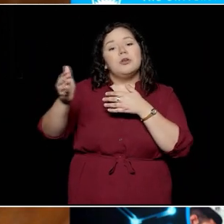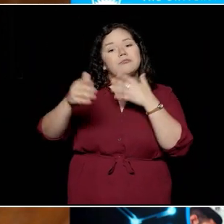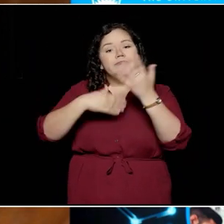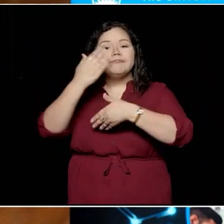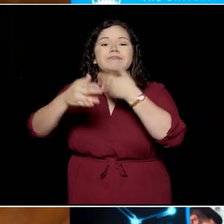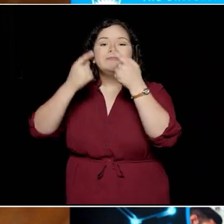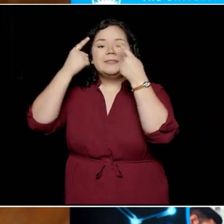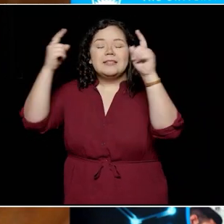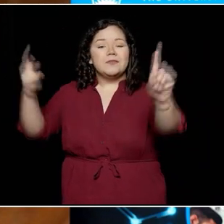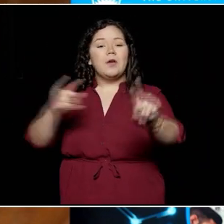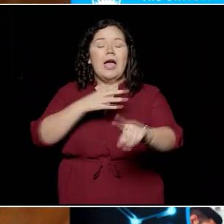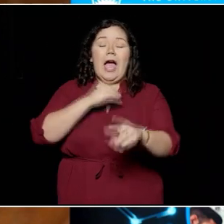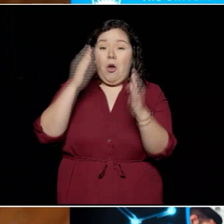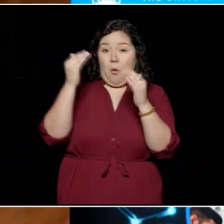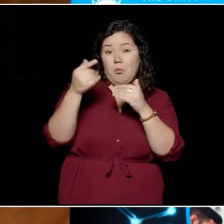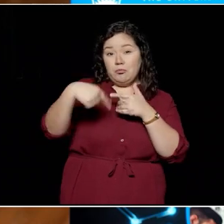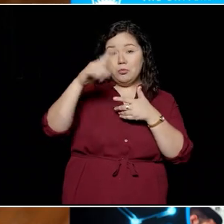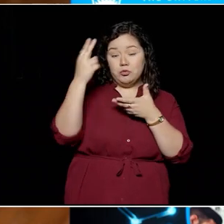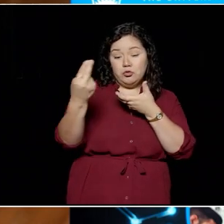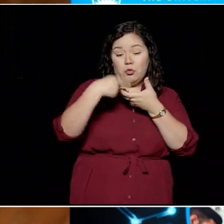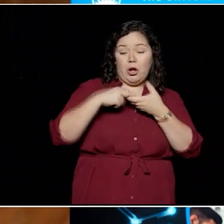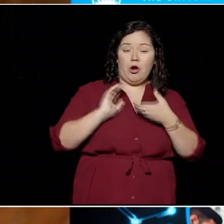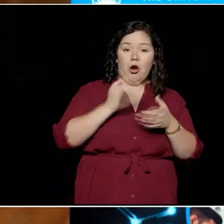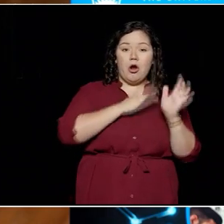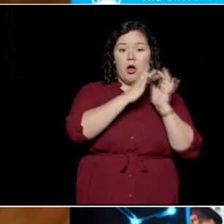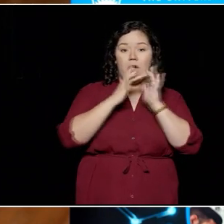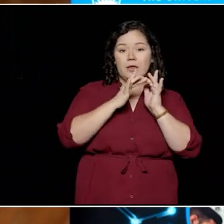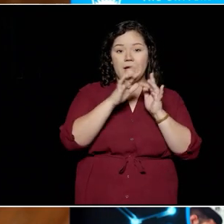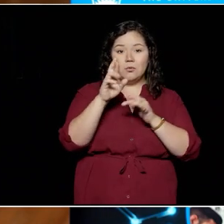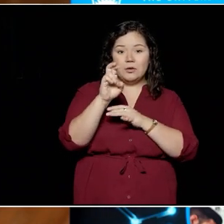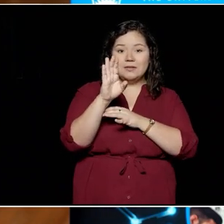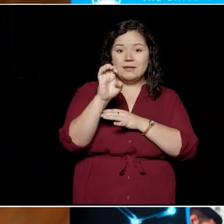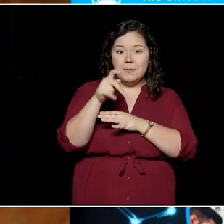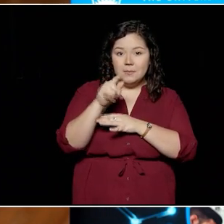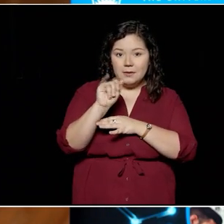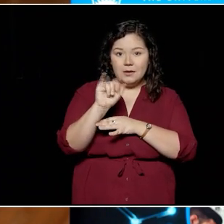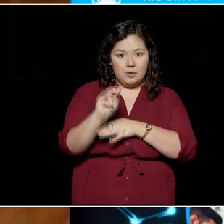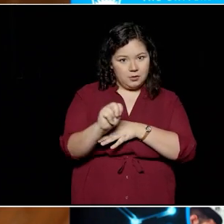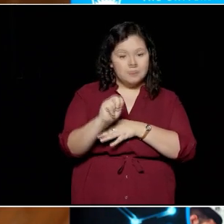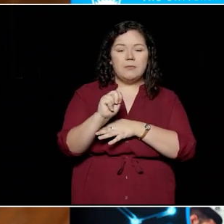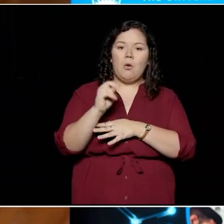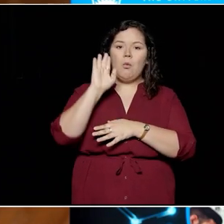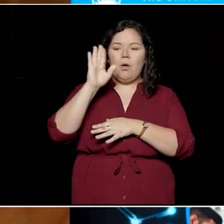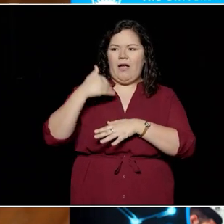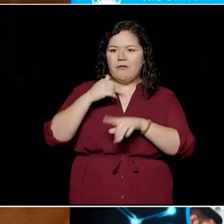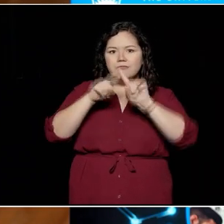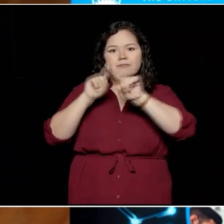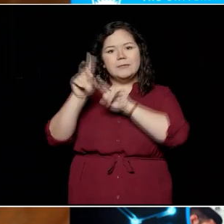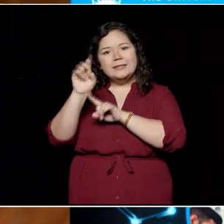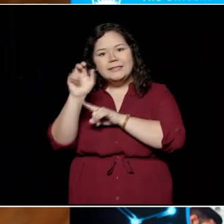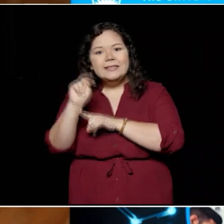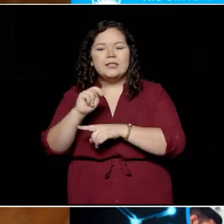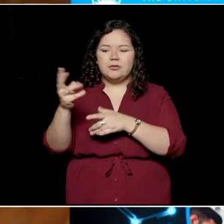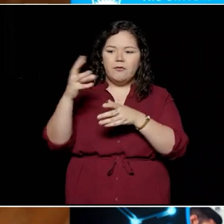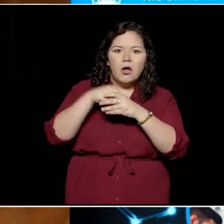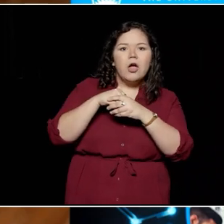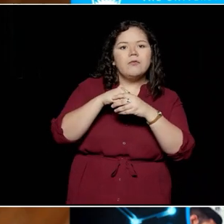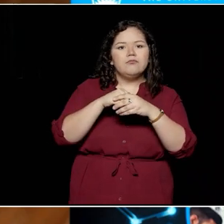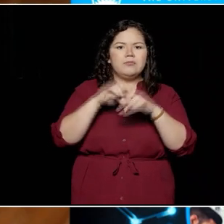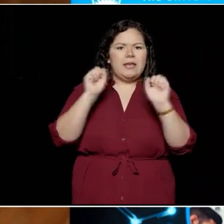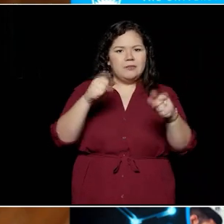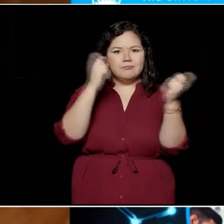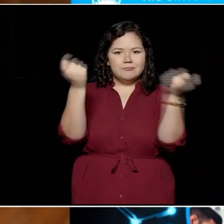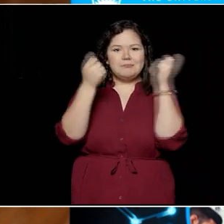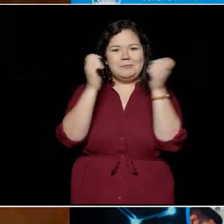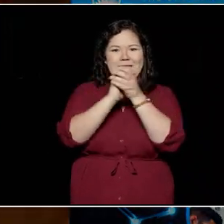graduation ceremony, invite you to watch this year's Dean's Reception, which is a celebration for you and will include the presentation of this year's Student and